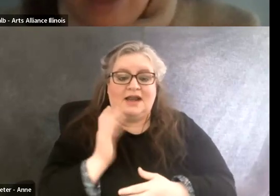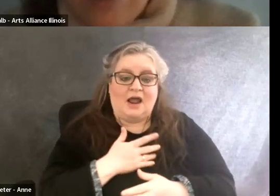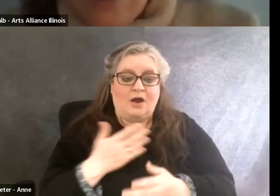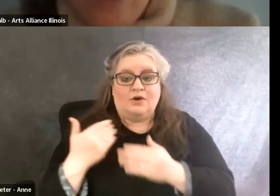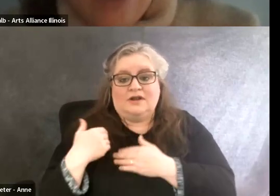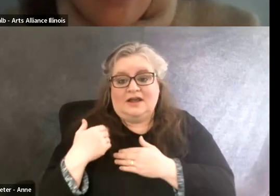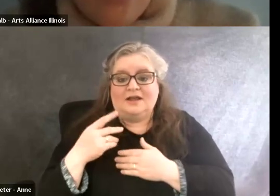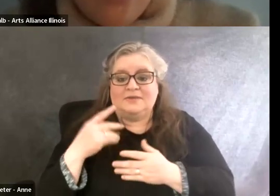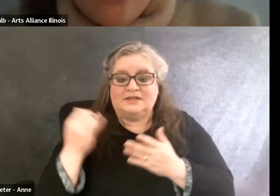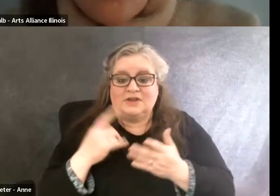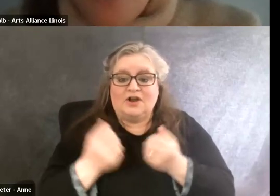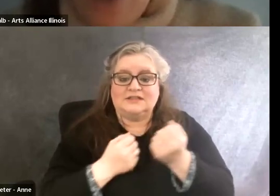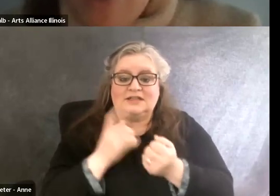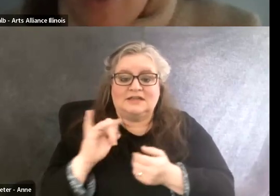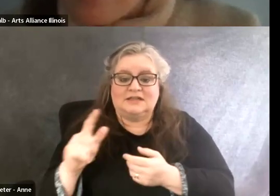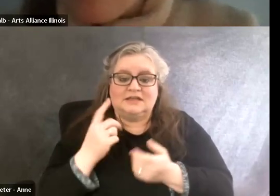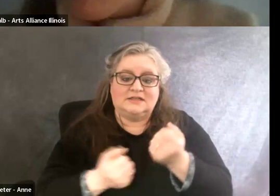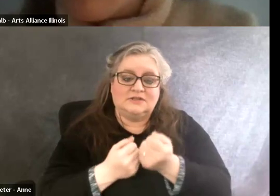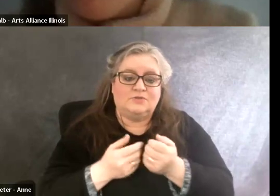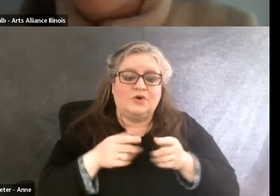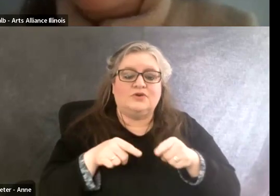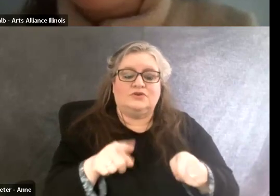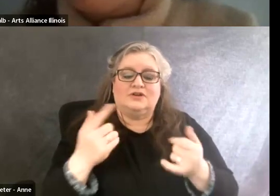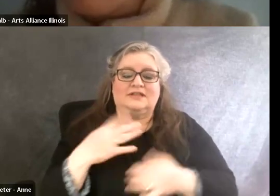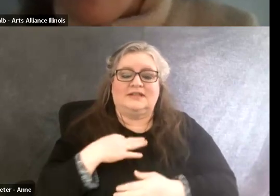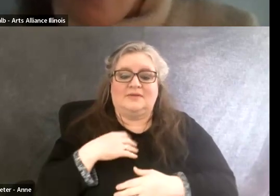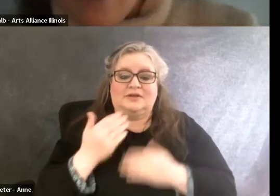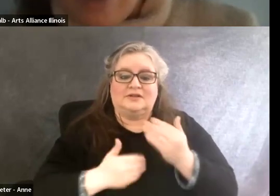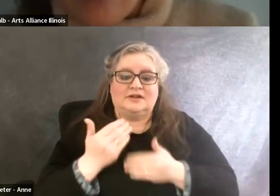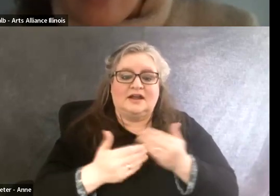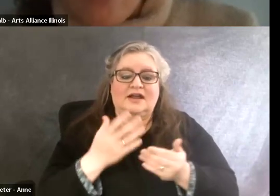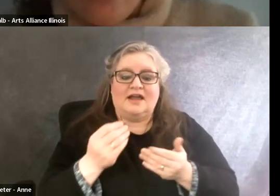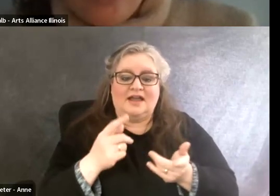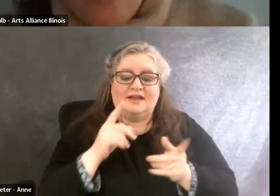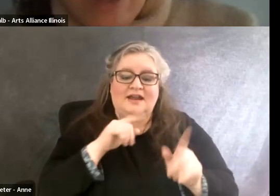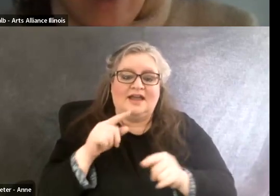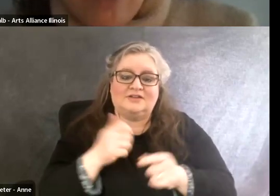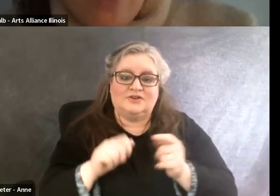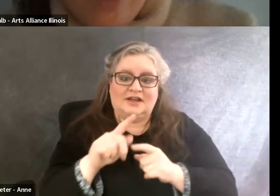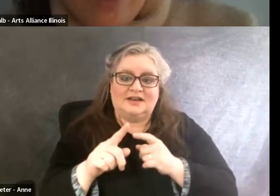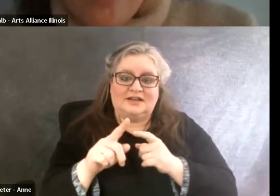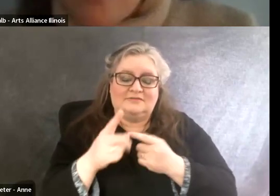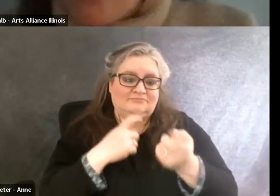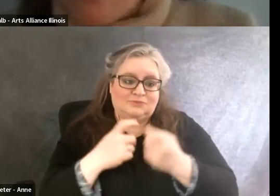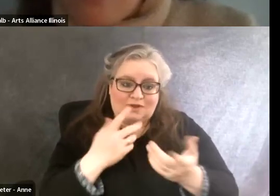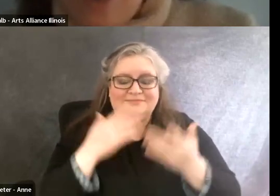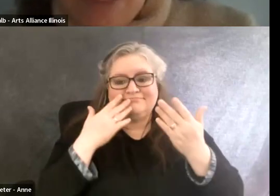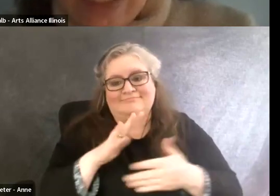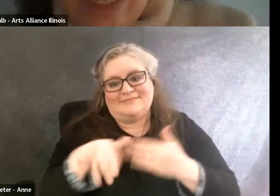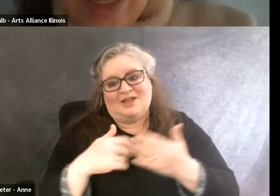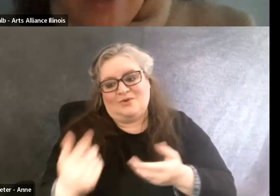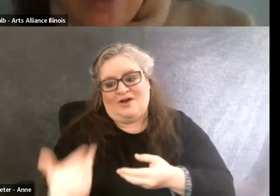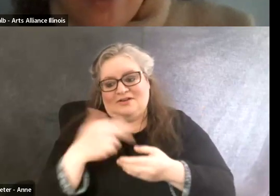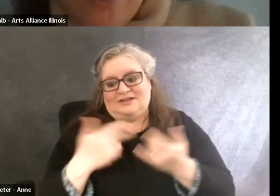Arts Alliance Illinois is to support you throughout this application process and answer any questions you might have. So thank you all so much for